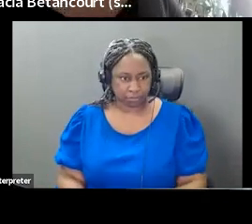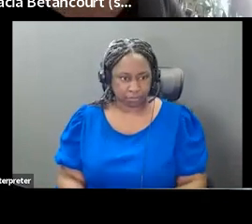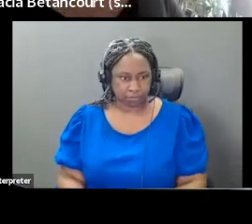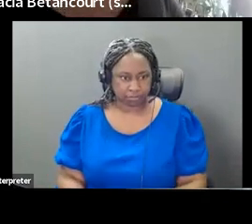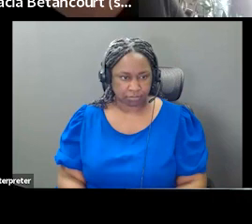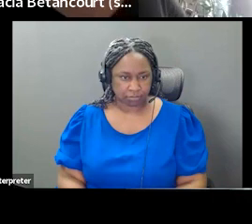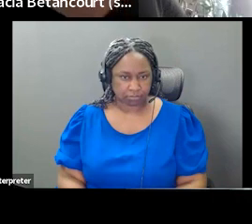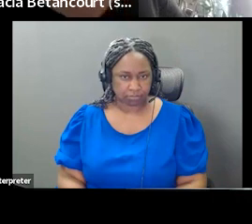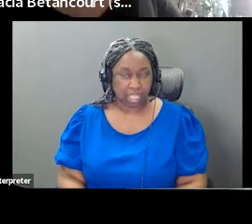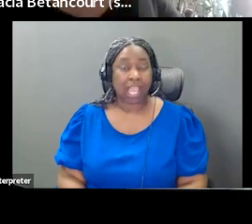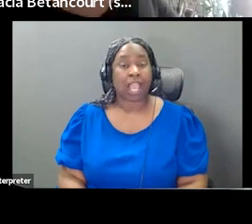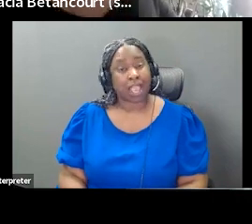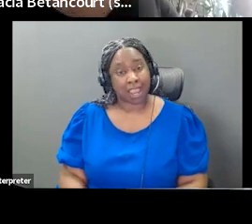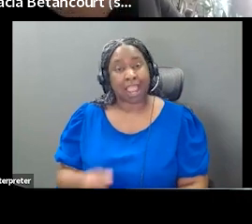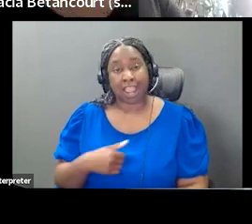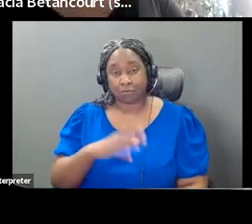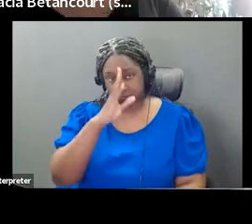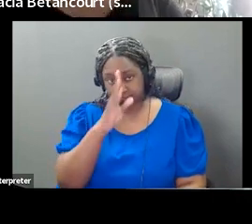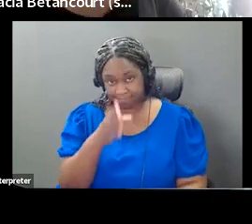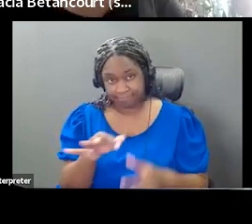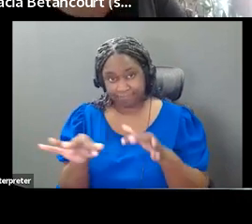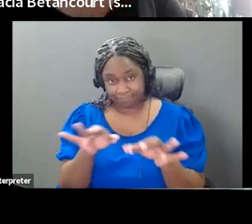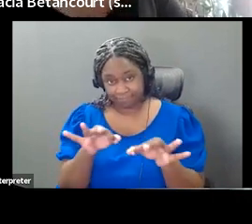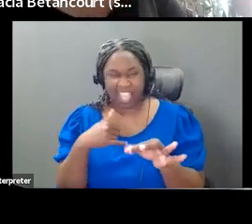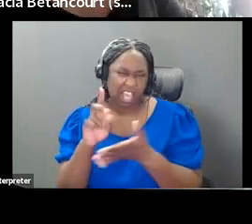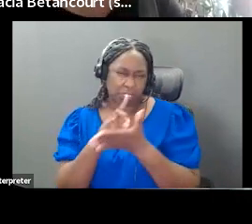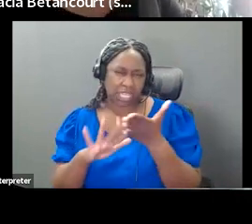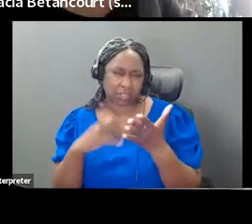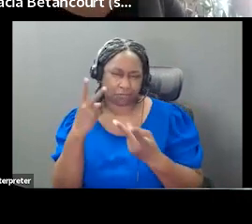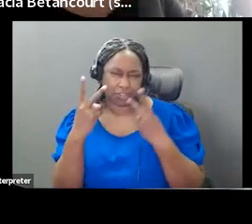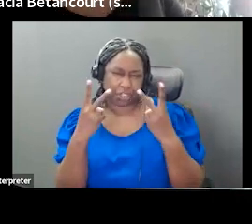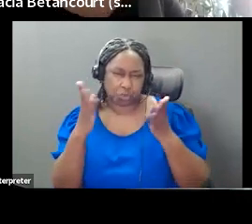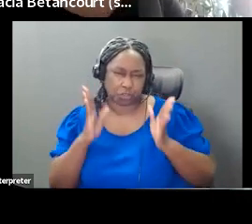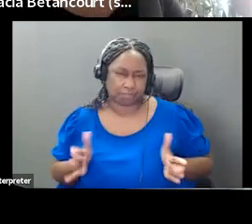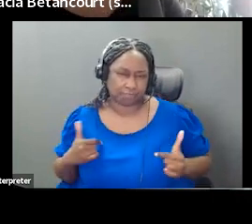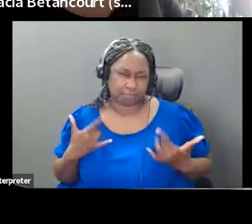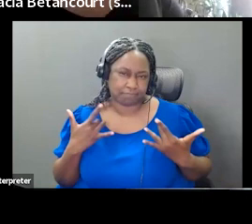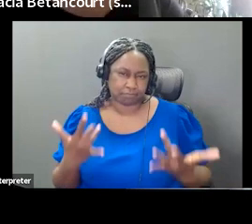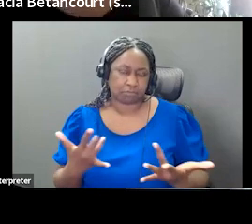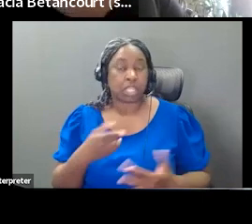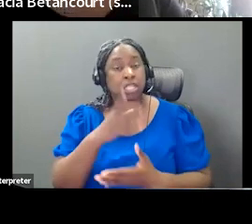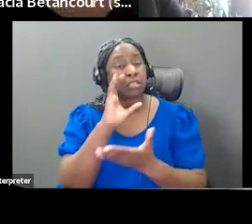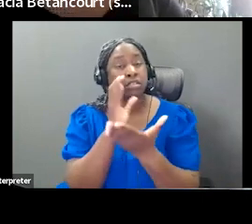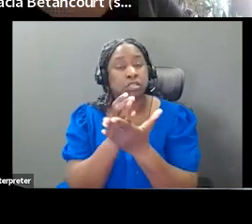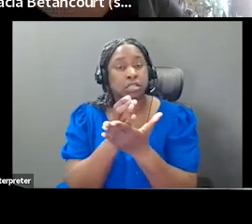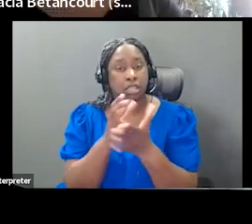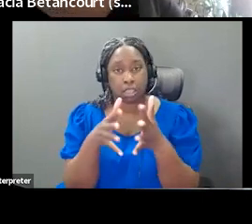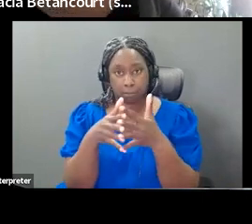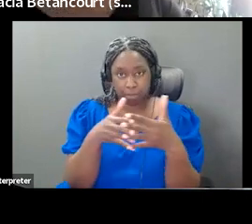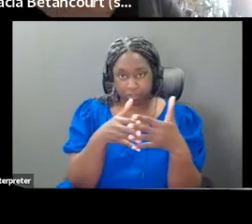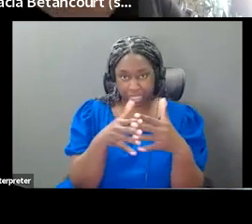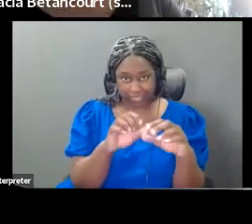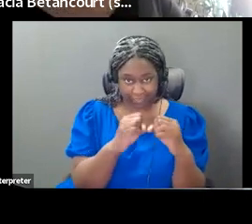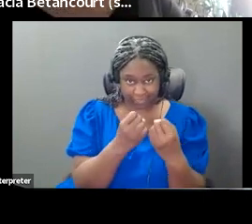plainly explained, and I'm a very visual person as a designer, this graphic is really how not just American society,